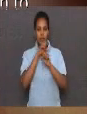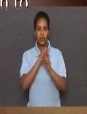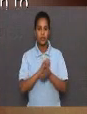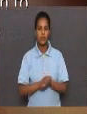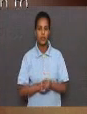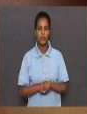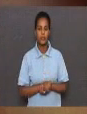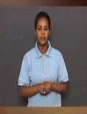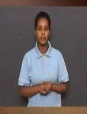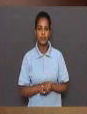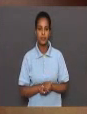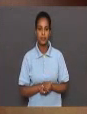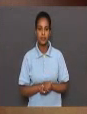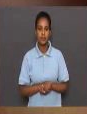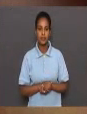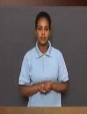Time's up!